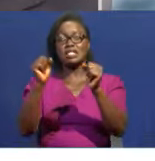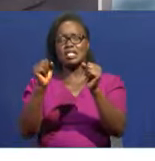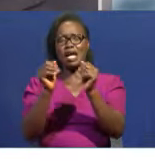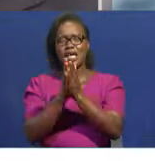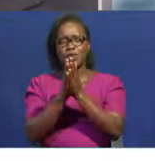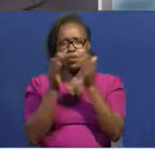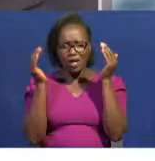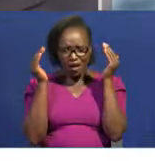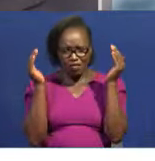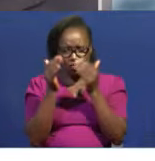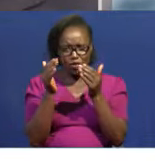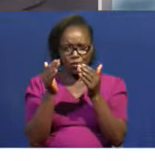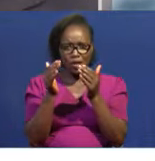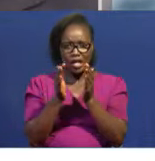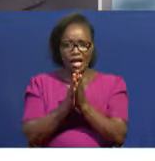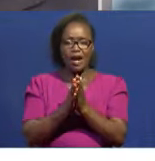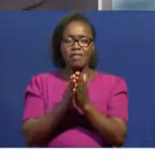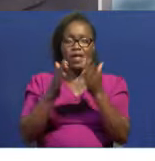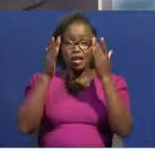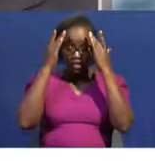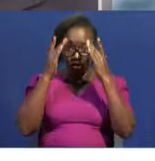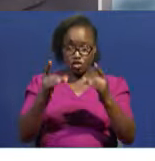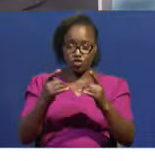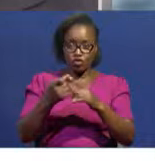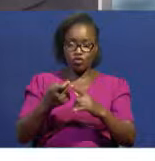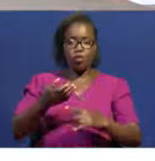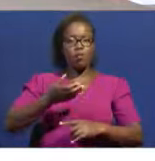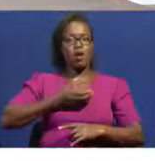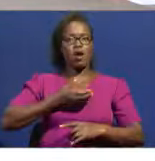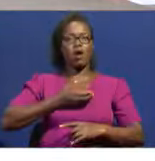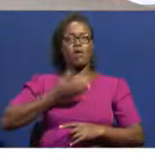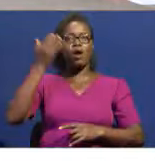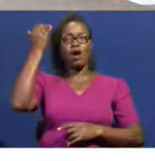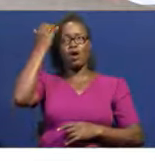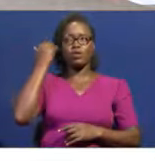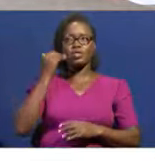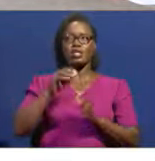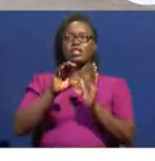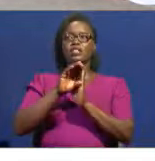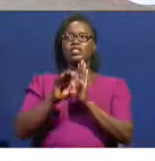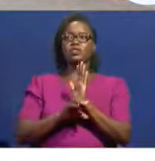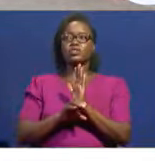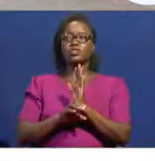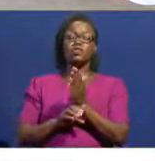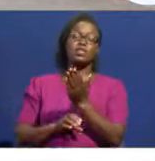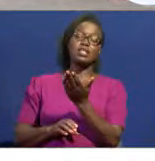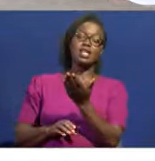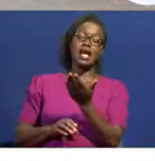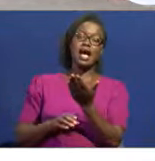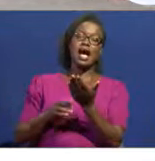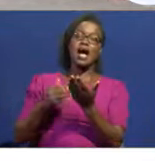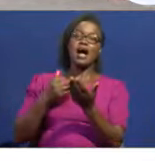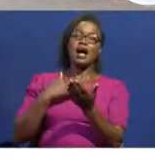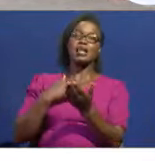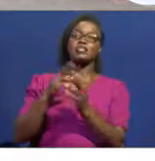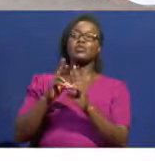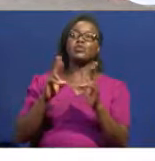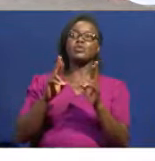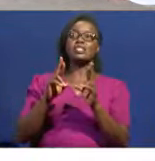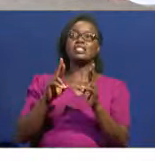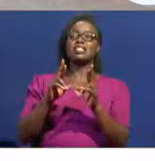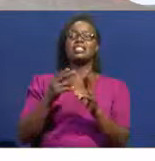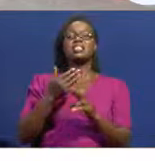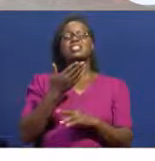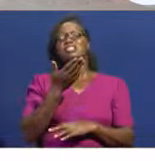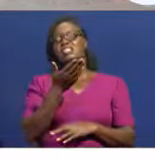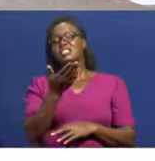keen to see the kind of jurisprudence that will come from our courts. The Constitution actually has already predicted those